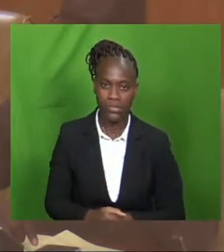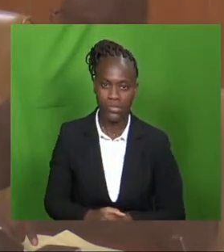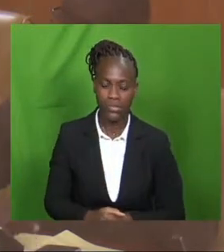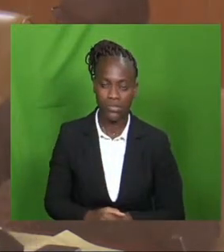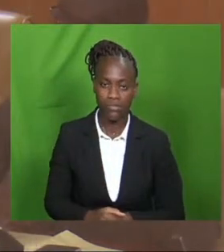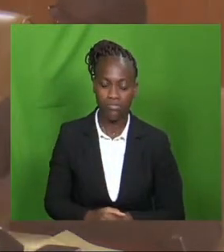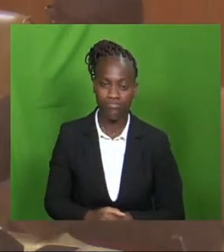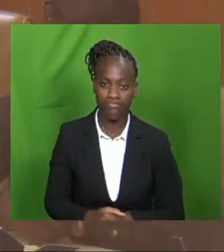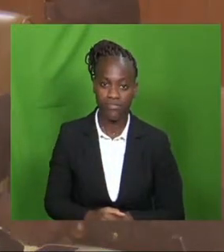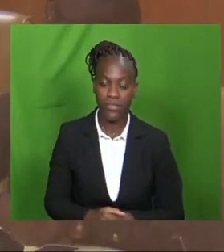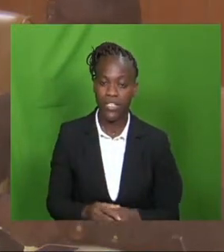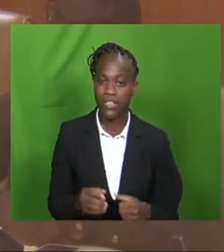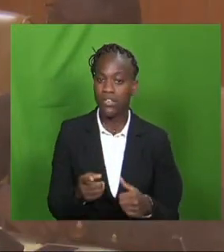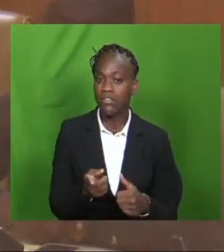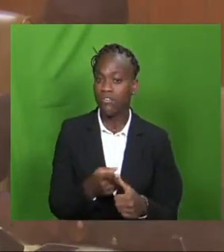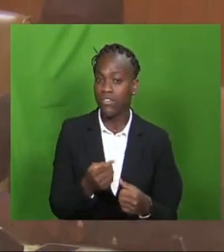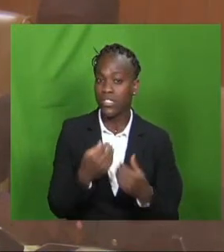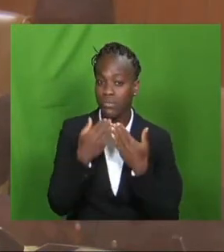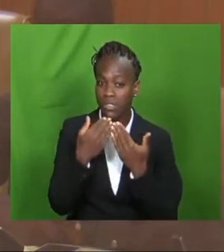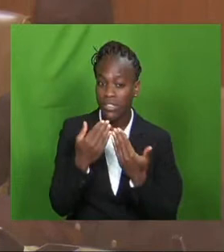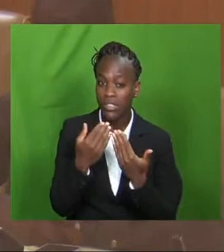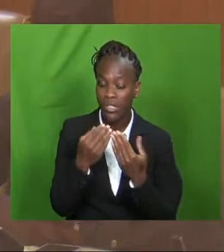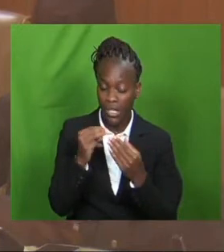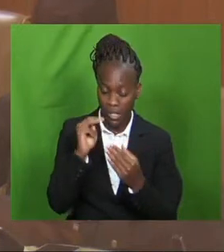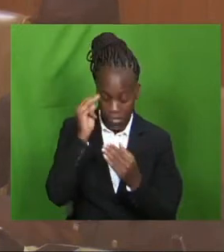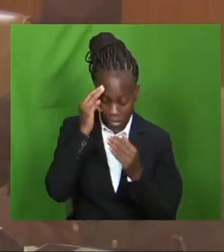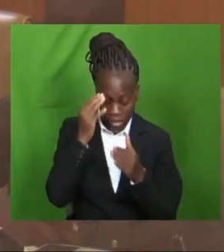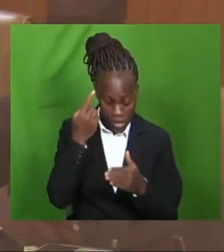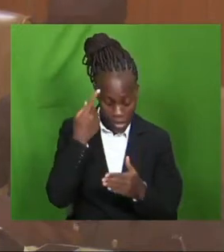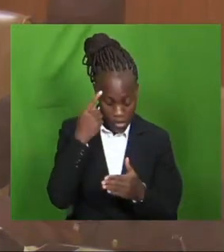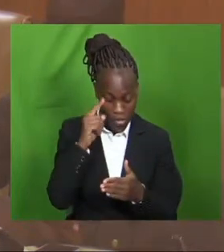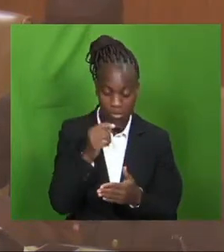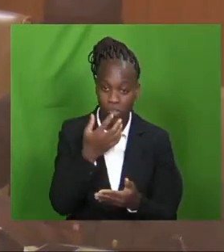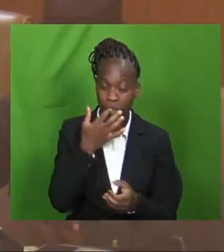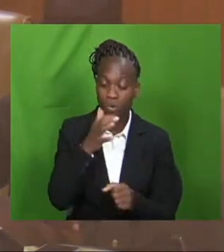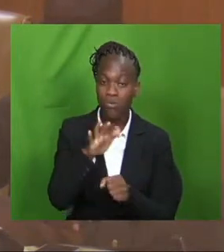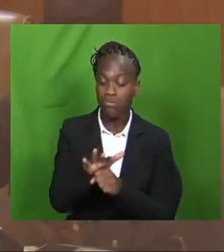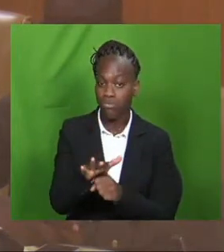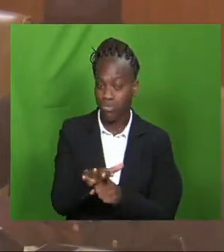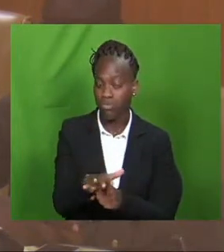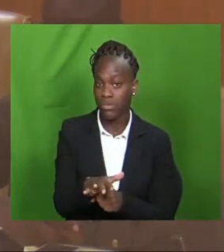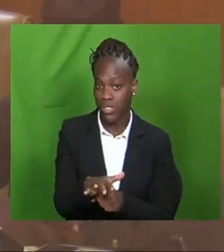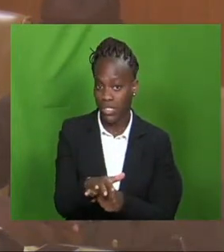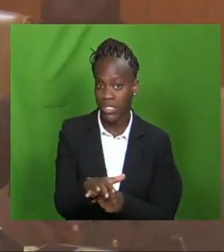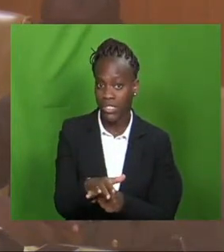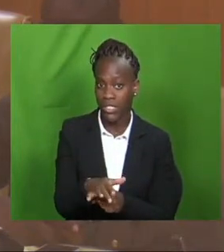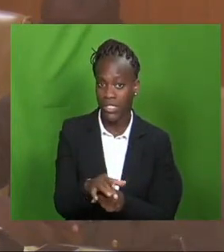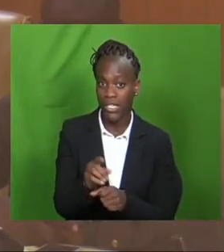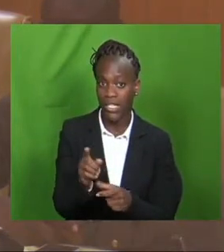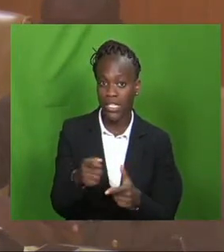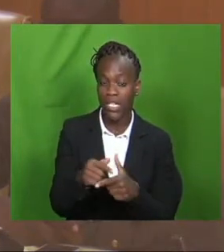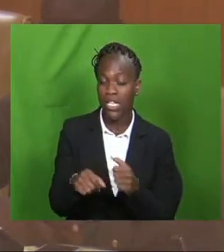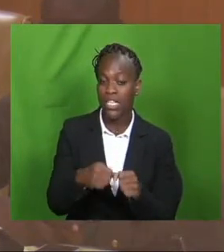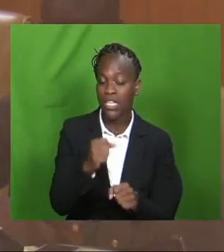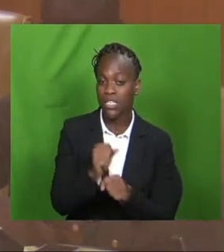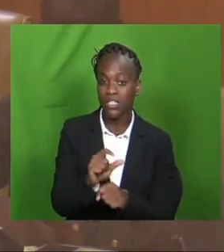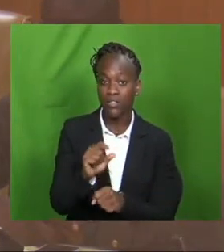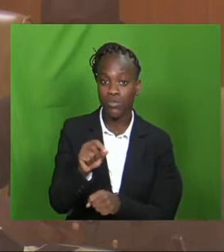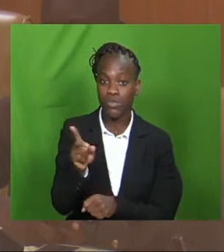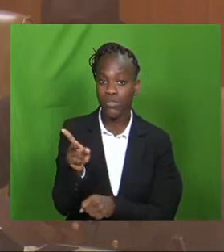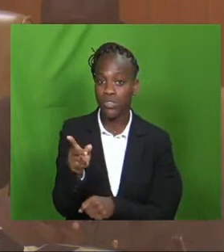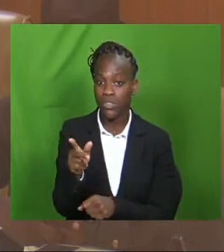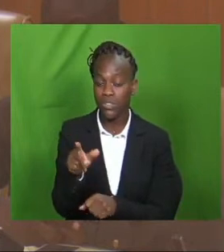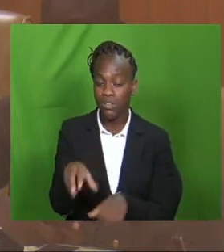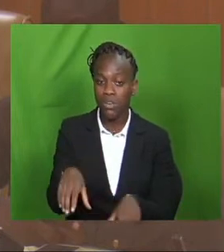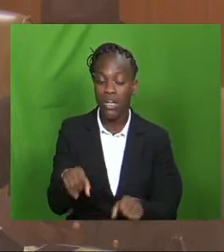First of all, I want to thank the Minister for giving the firm assurance that these roads will be captured in